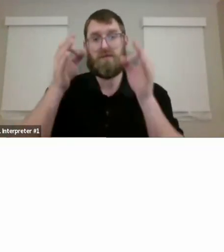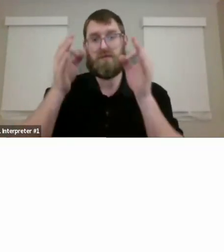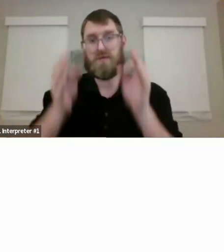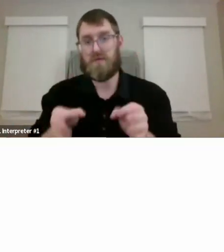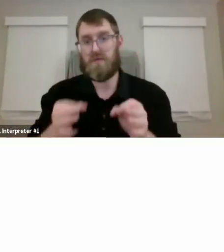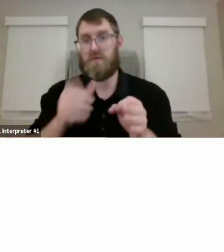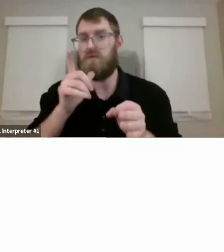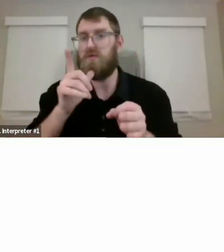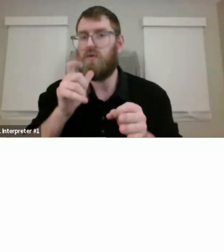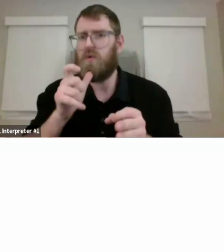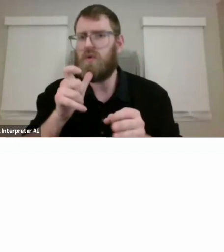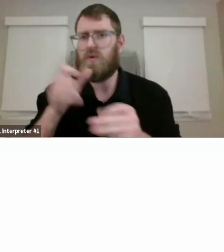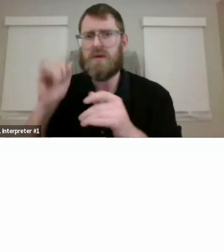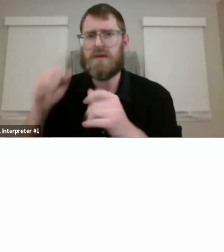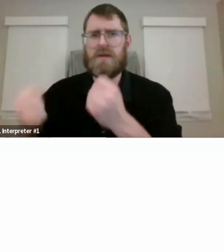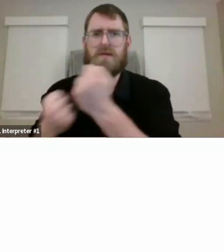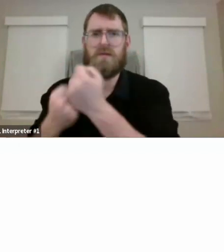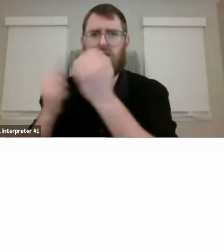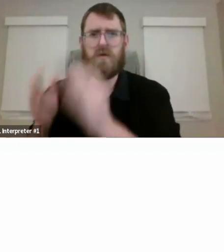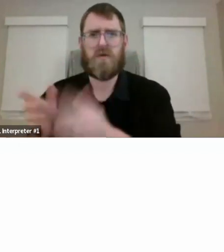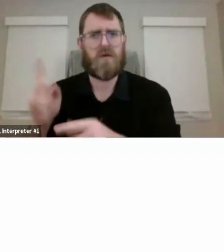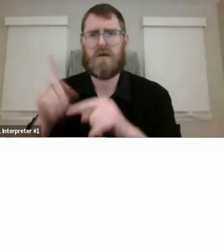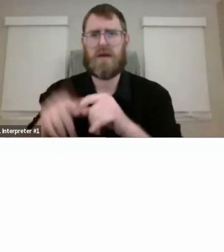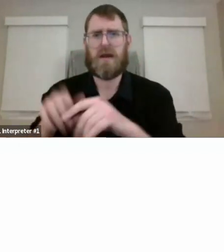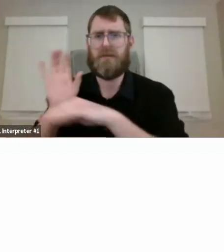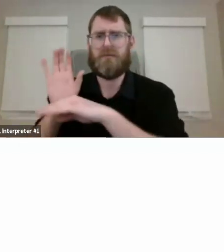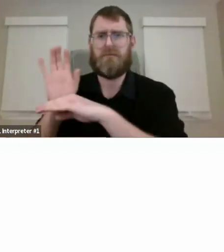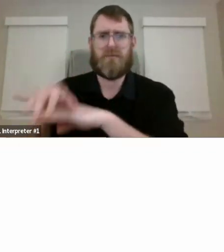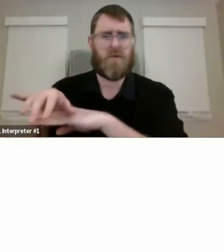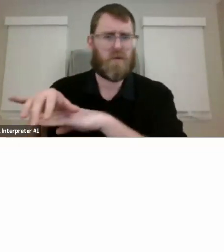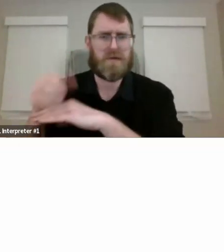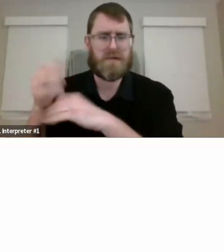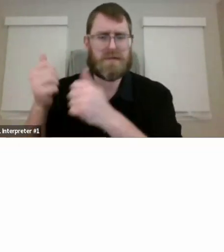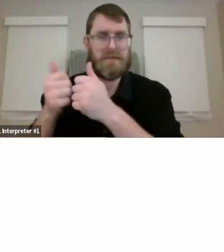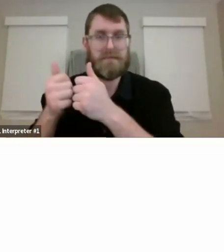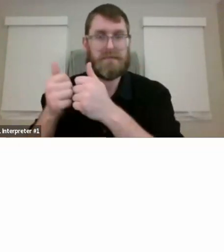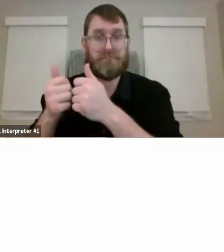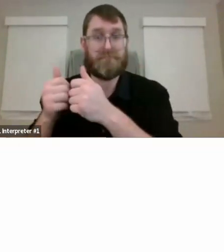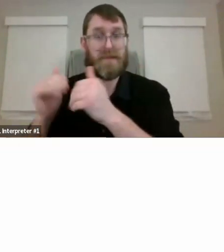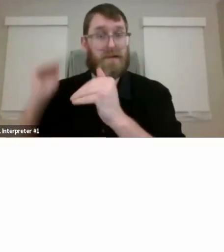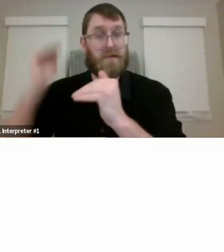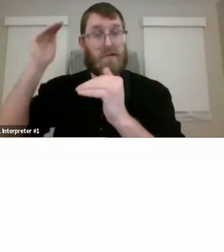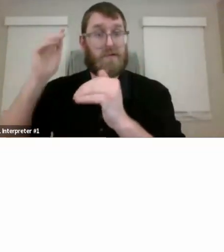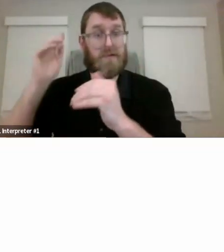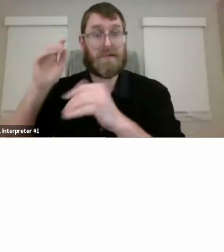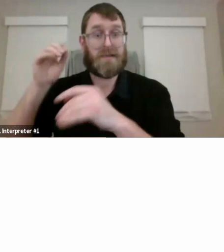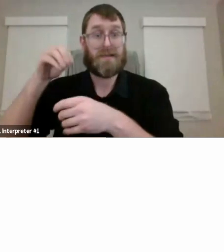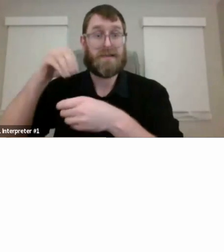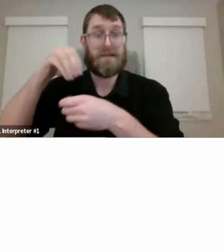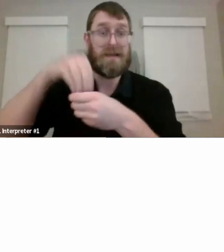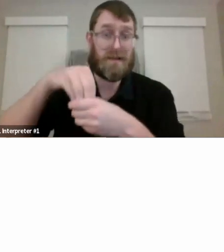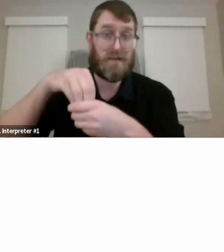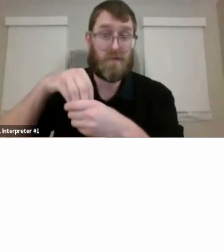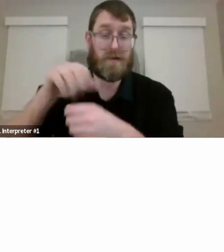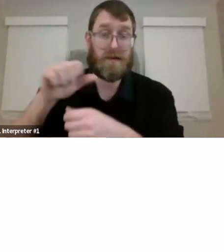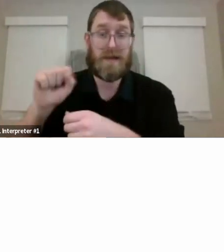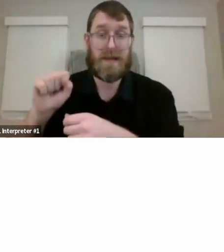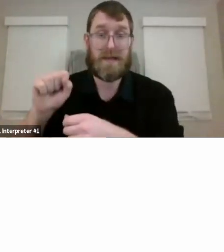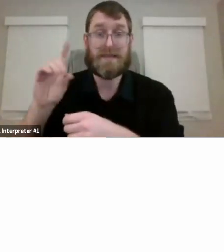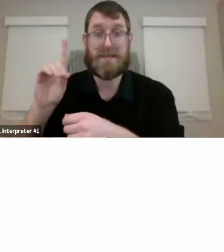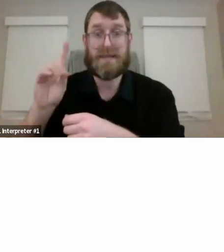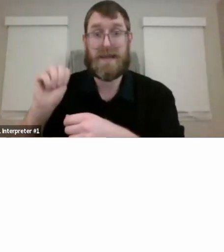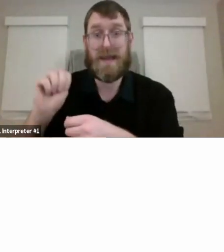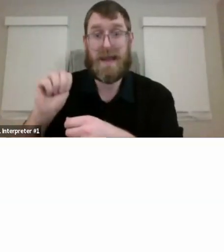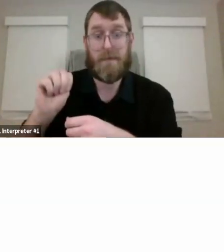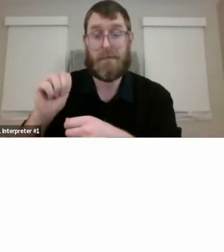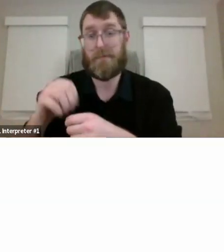are, you can't force an adult to enter into an SDM agreement against their will or against their